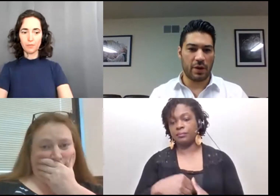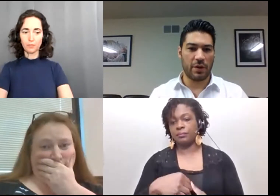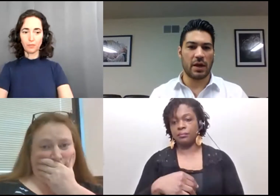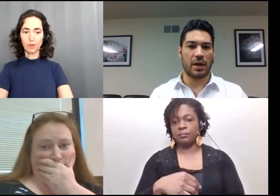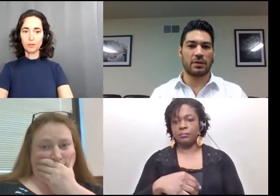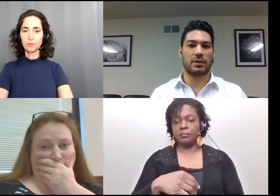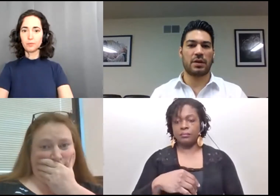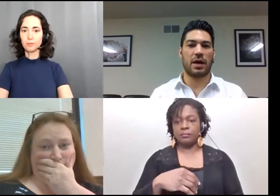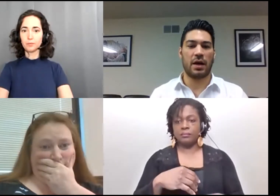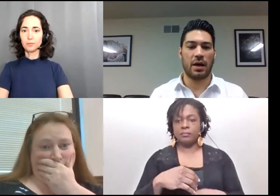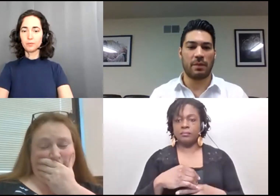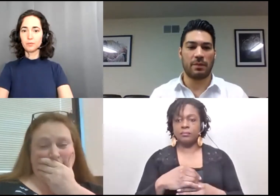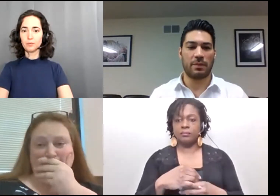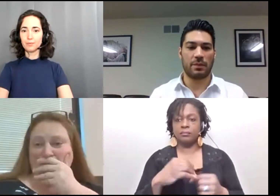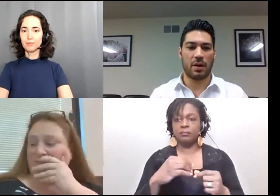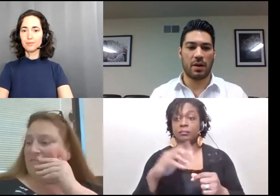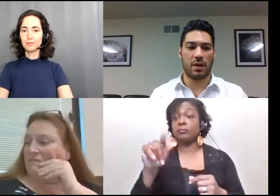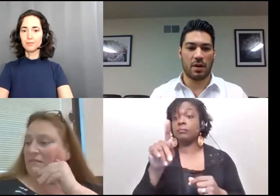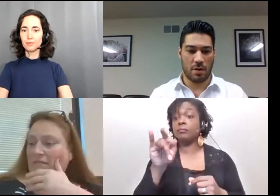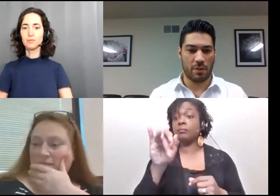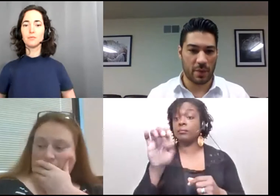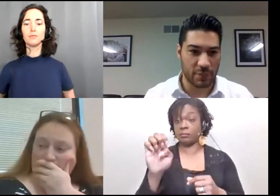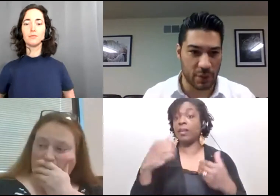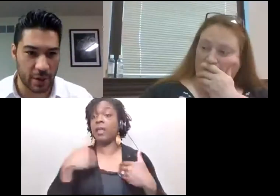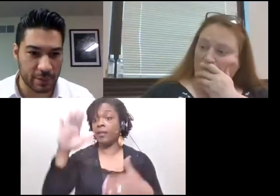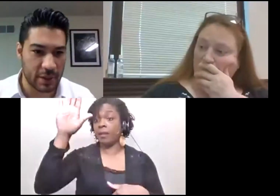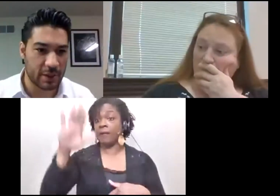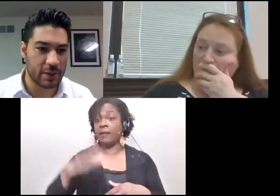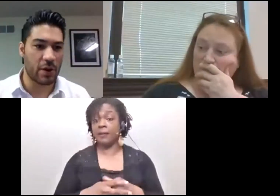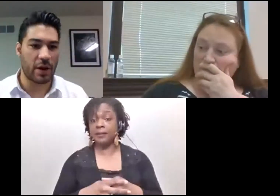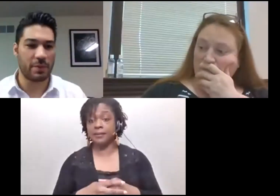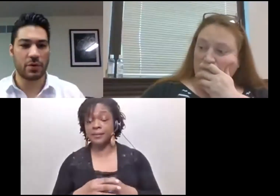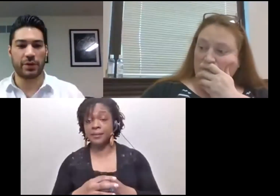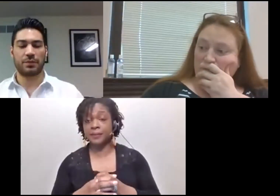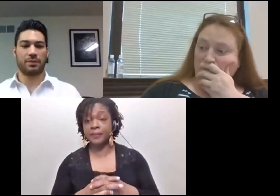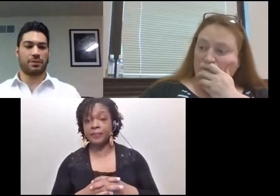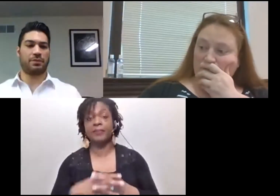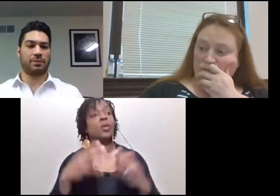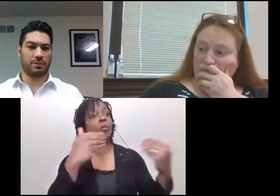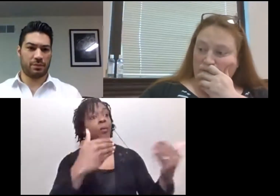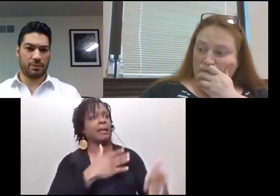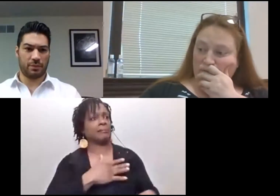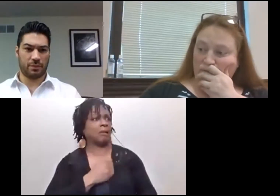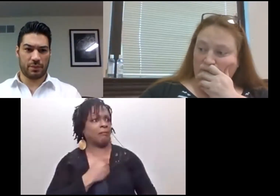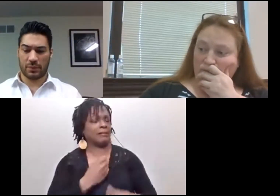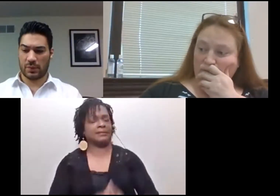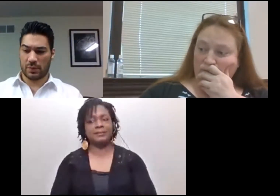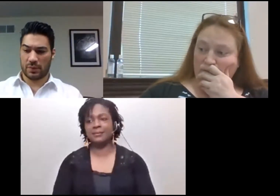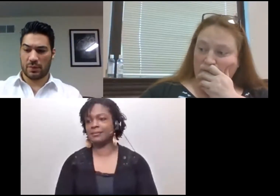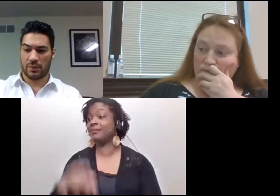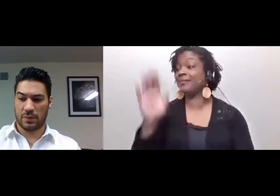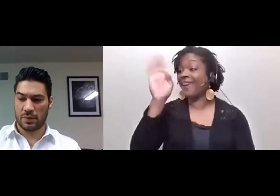So hearing none. Katie Corkin has her hand raised. Oh, I'm sorry. Go ahead, Ms. Corkin. Hey